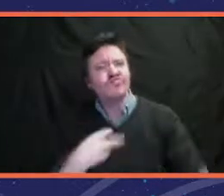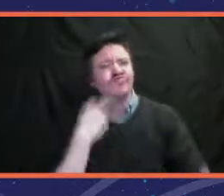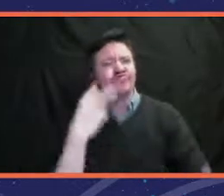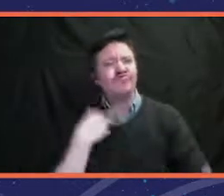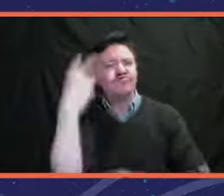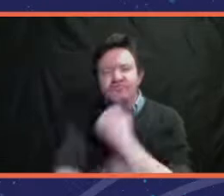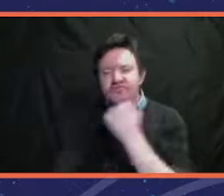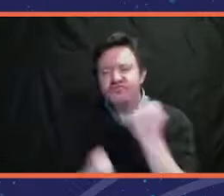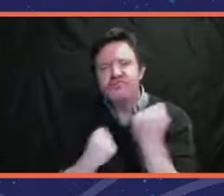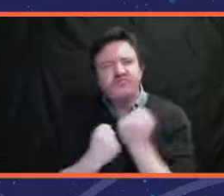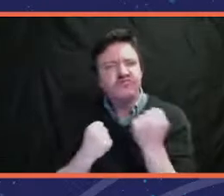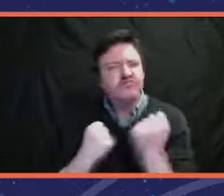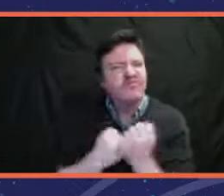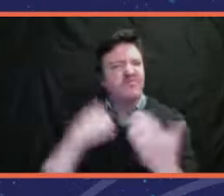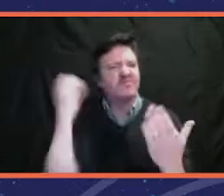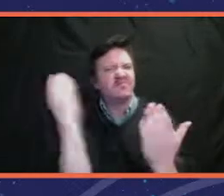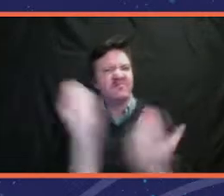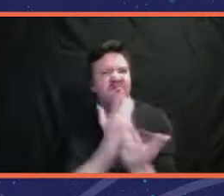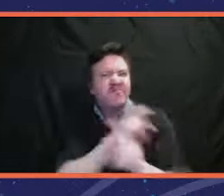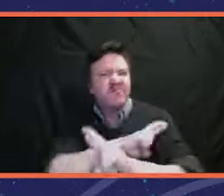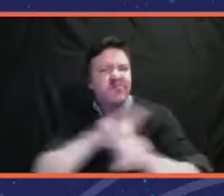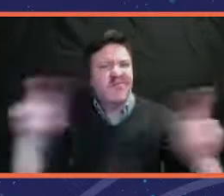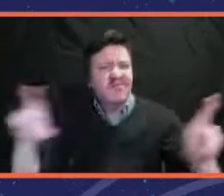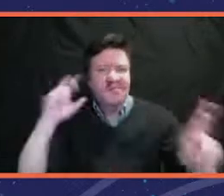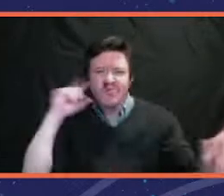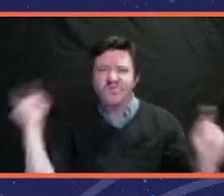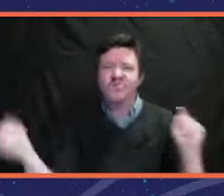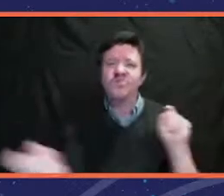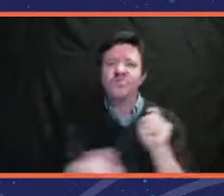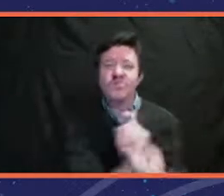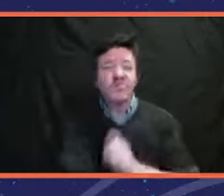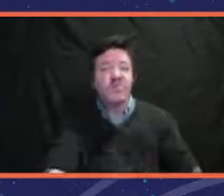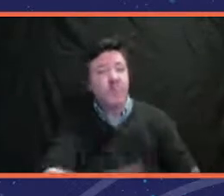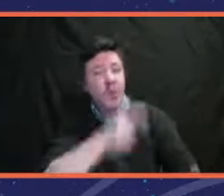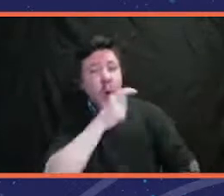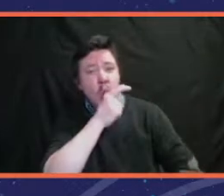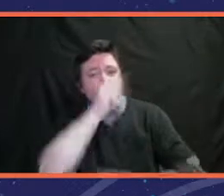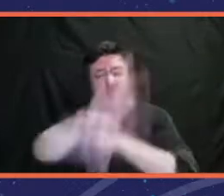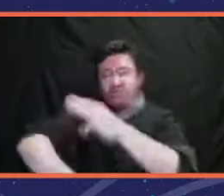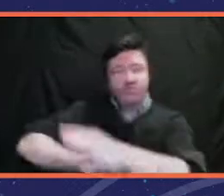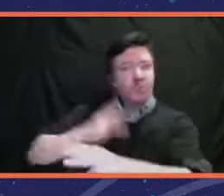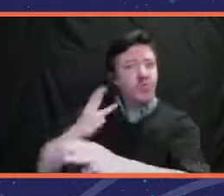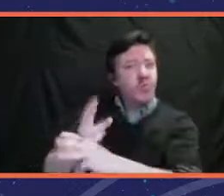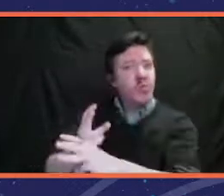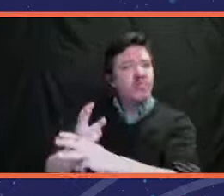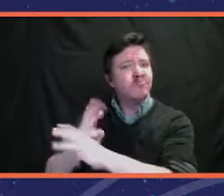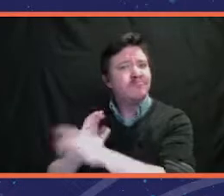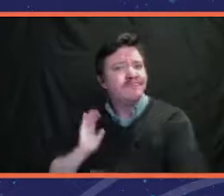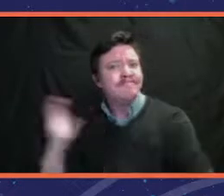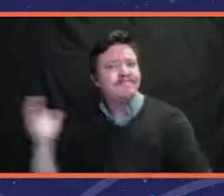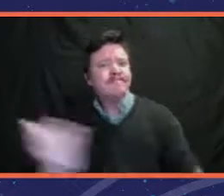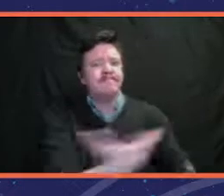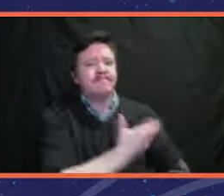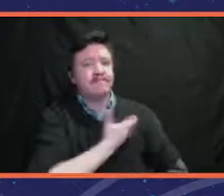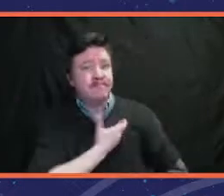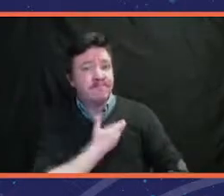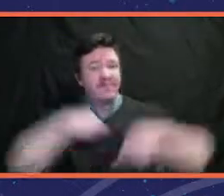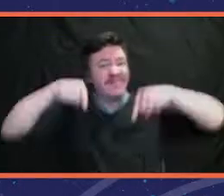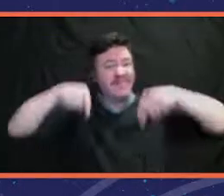and shift on you. Whose world is this? Whose world is this one?